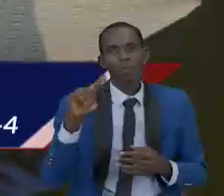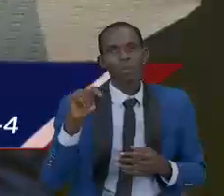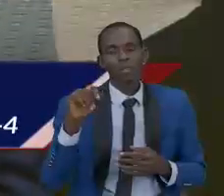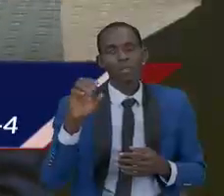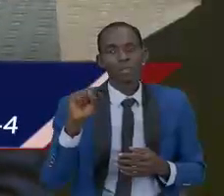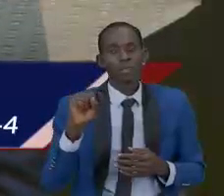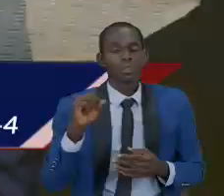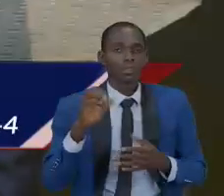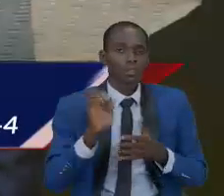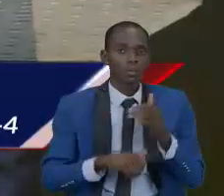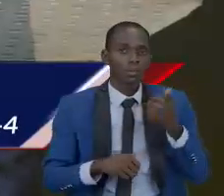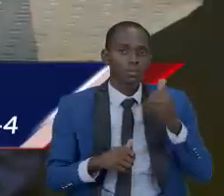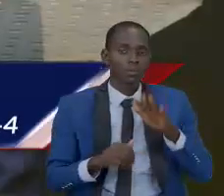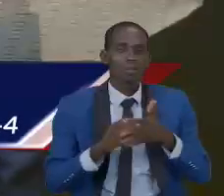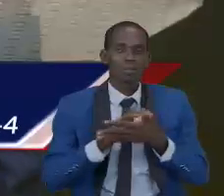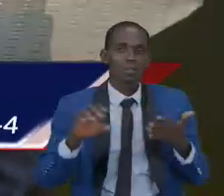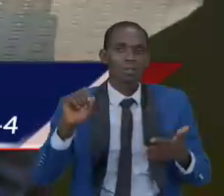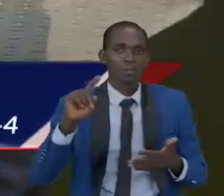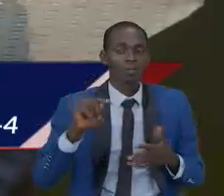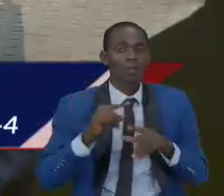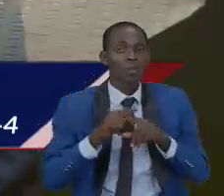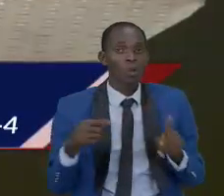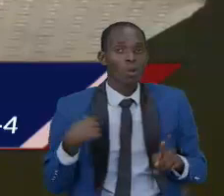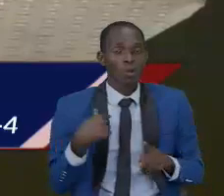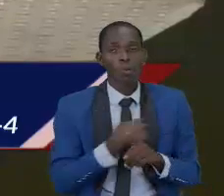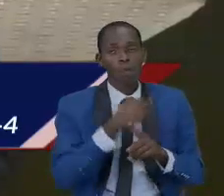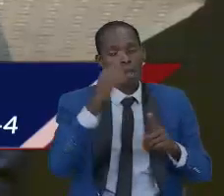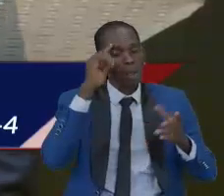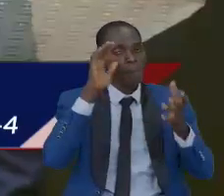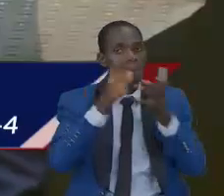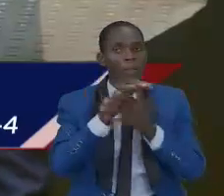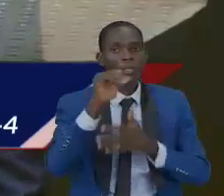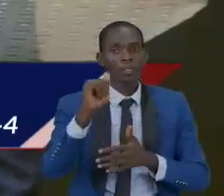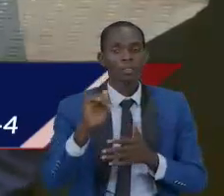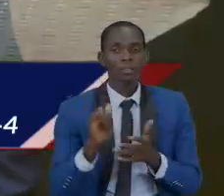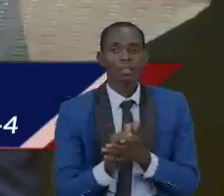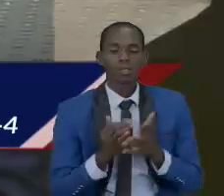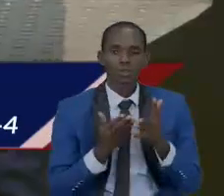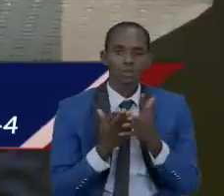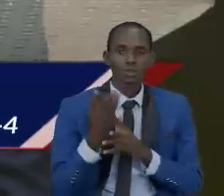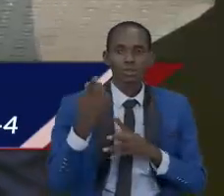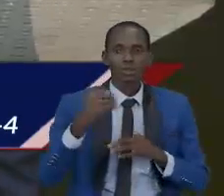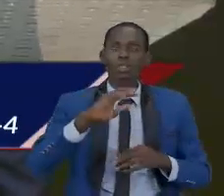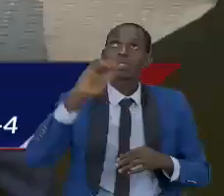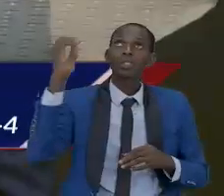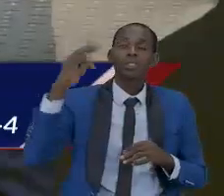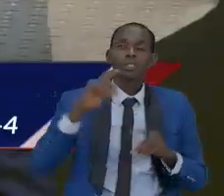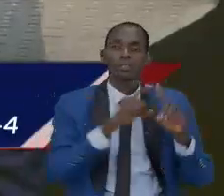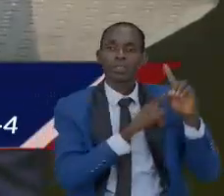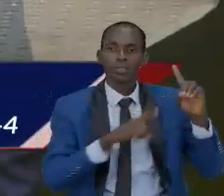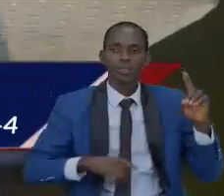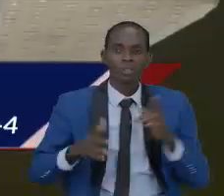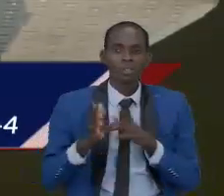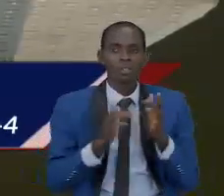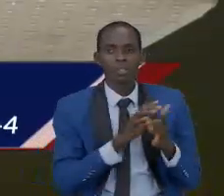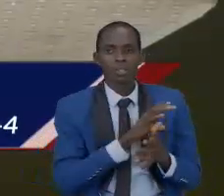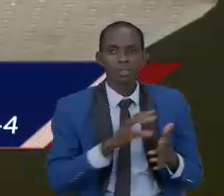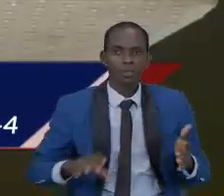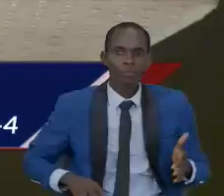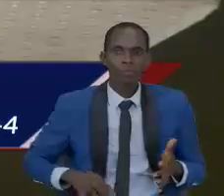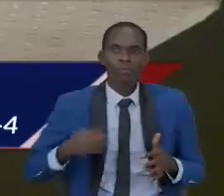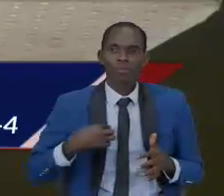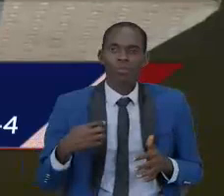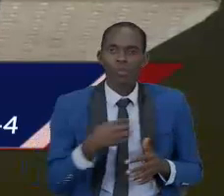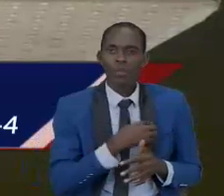but we believe that through the grace of the Lord Jesus Christ